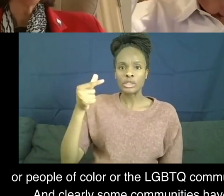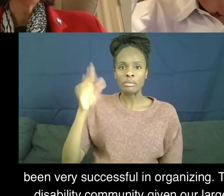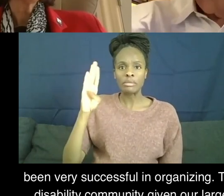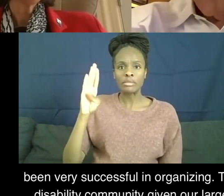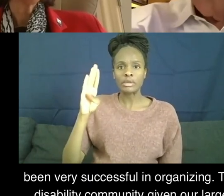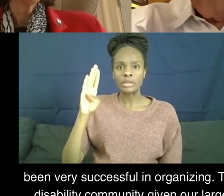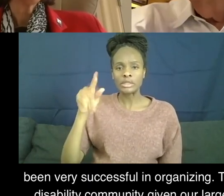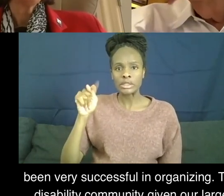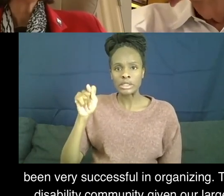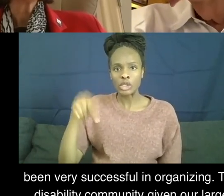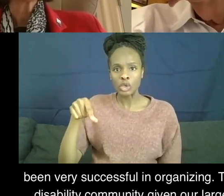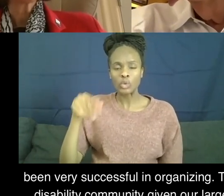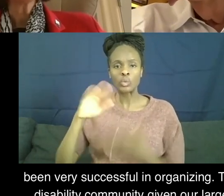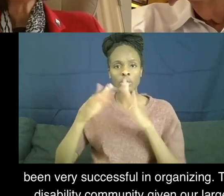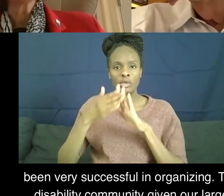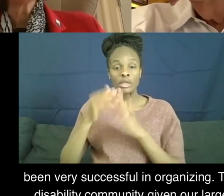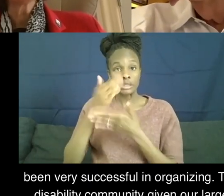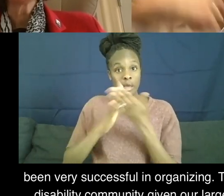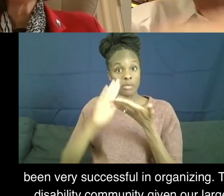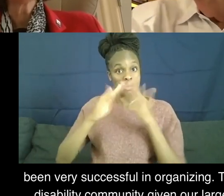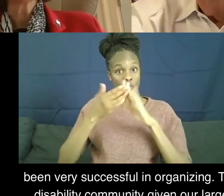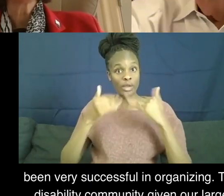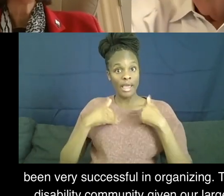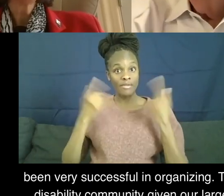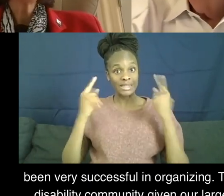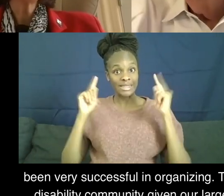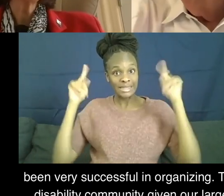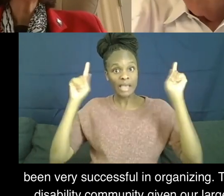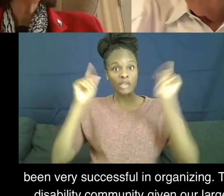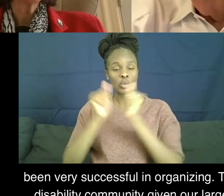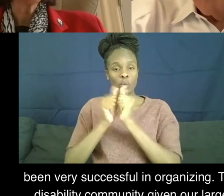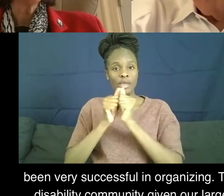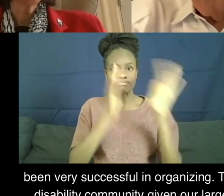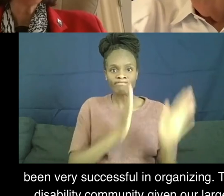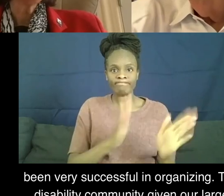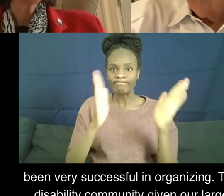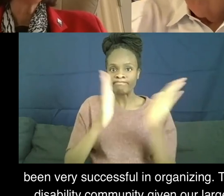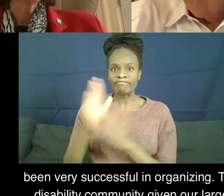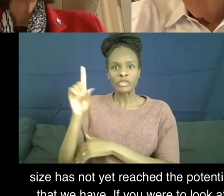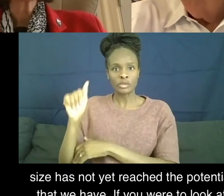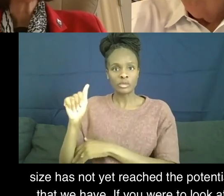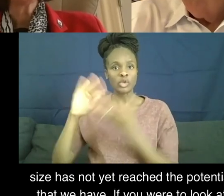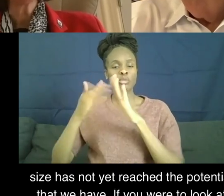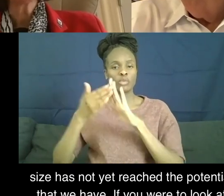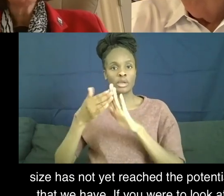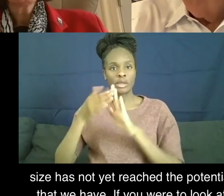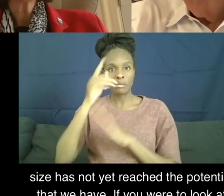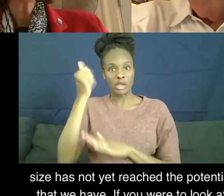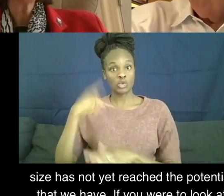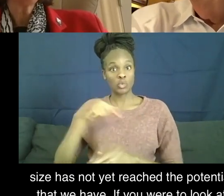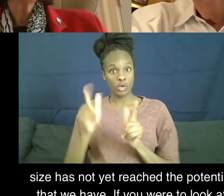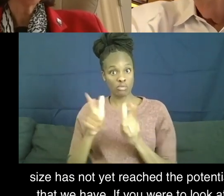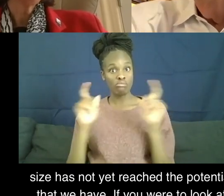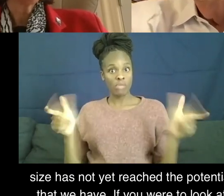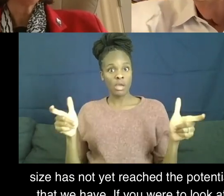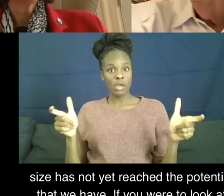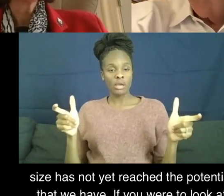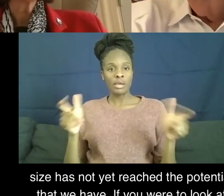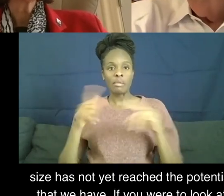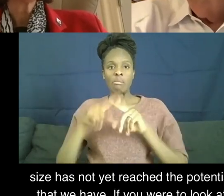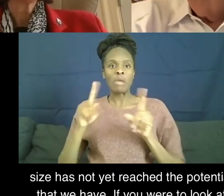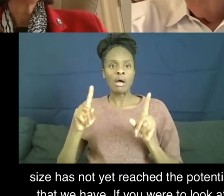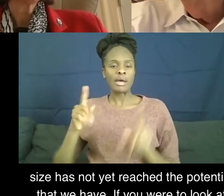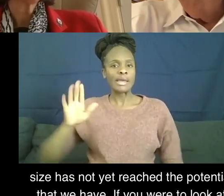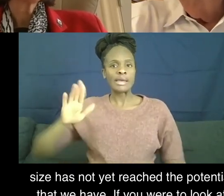communities have been very successful in organizing the disability community, given our large size, has not yet, uh,